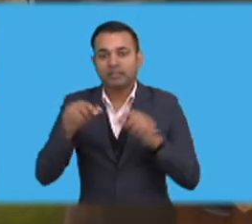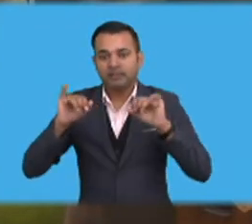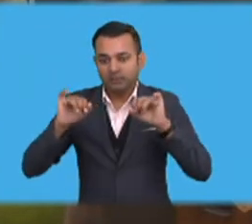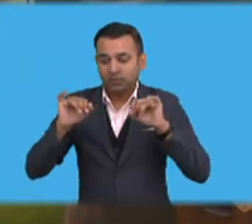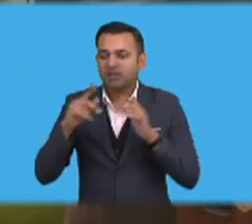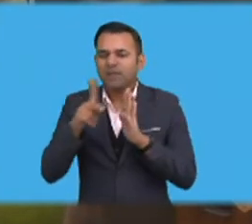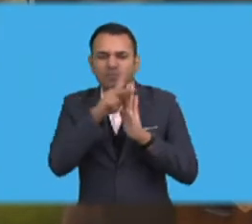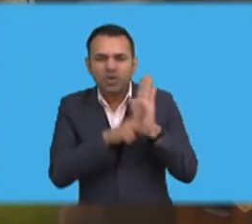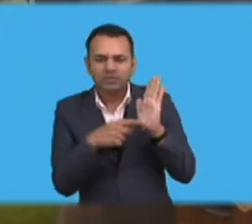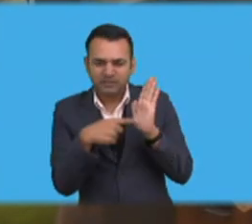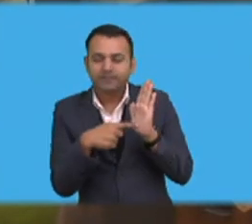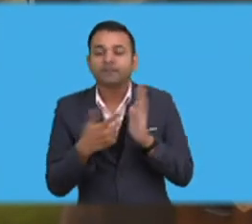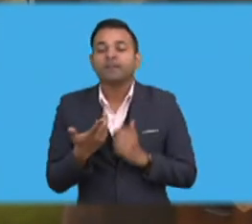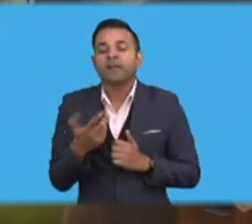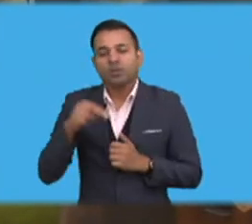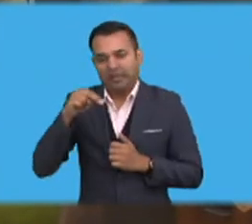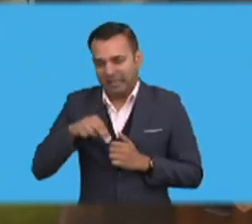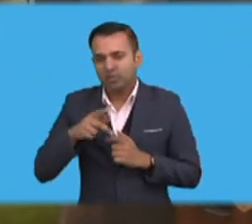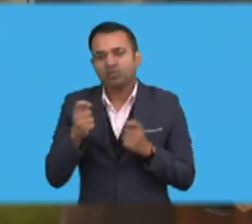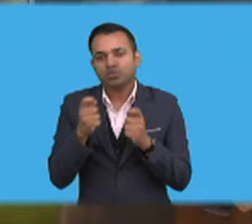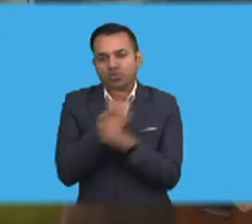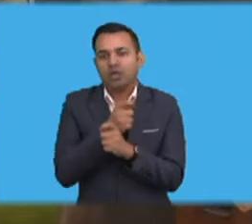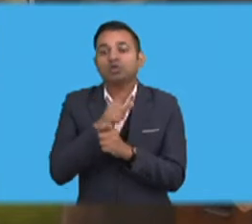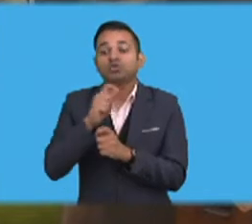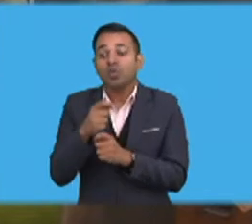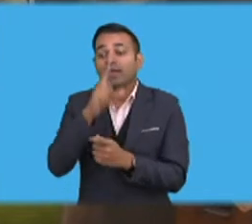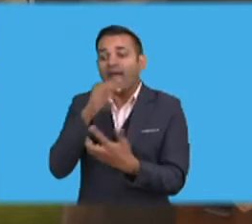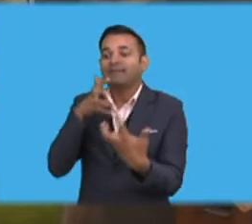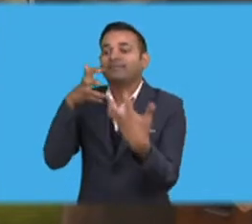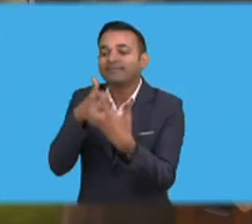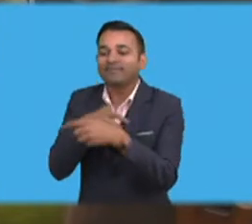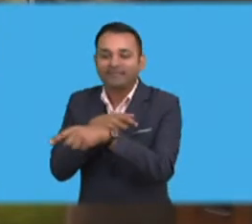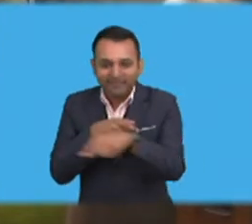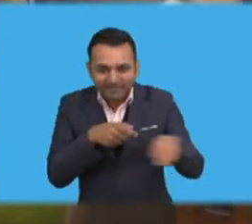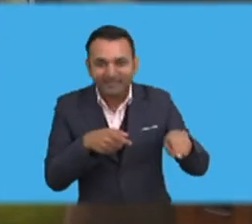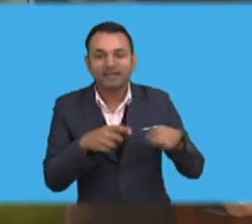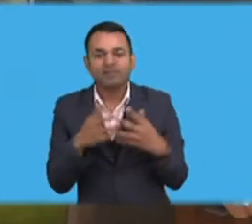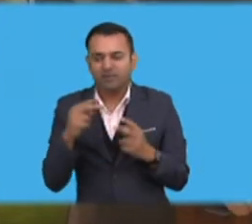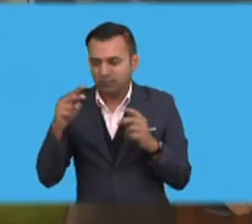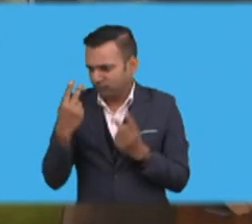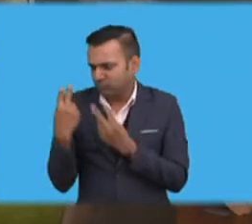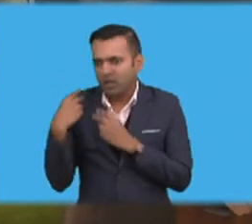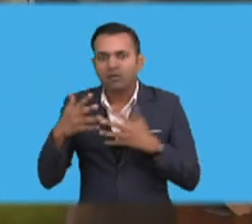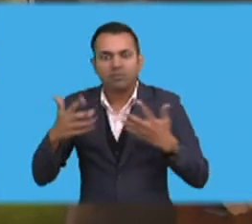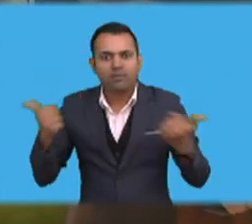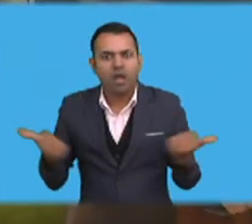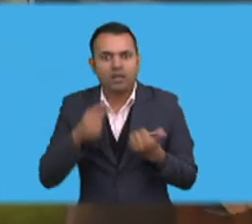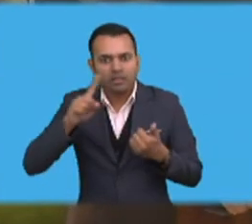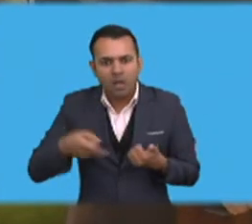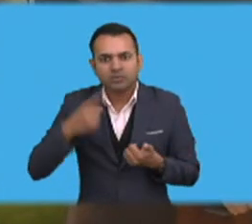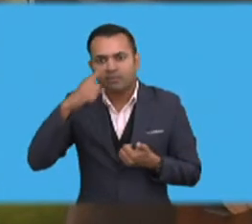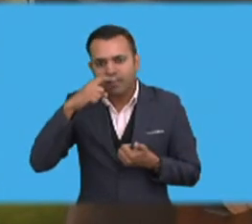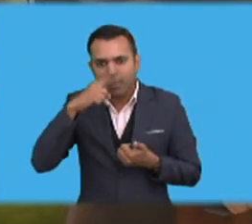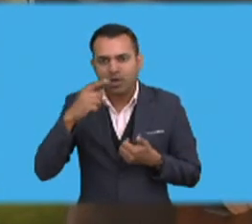most efficient manner, noting its impact on the thousands of vehicle owners in Fiji. And as highlighted the other day, the increase of